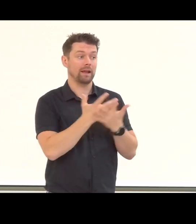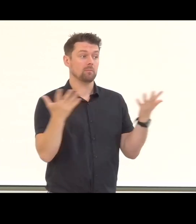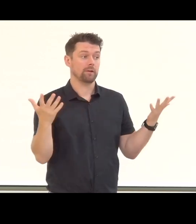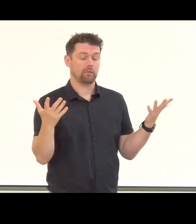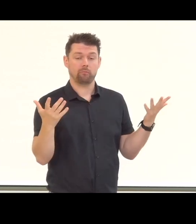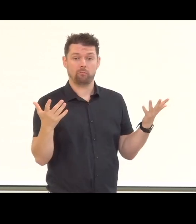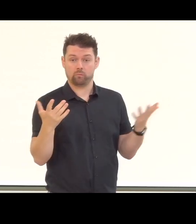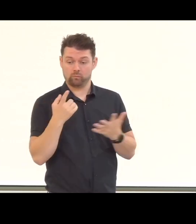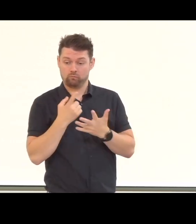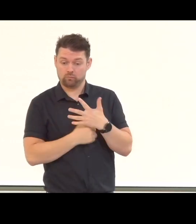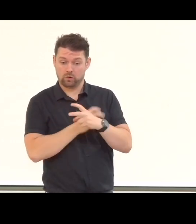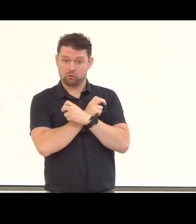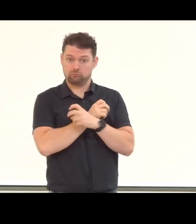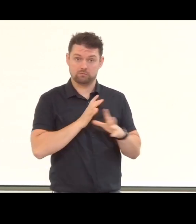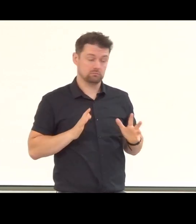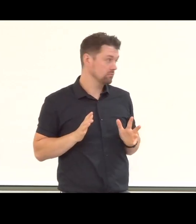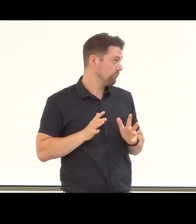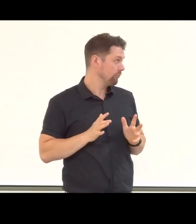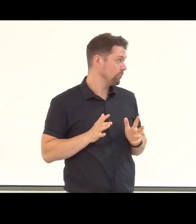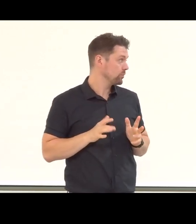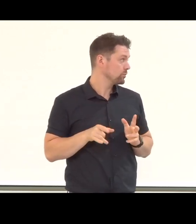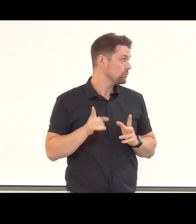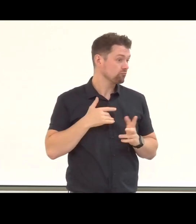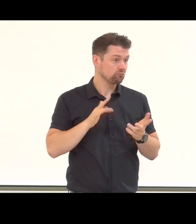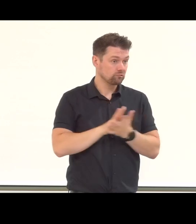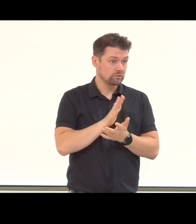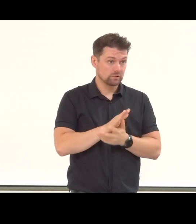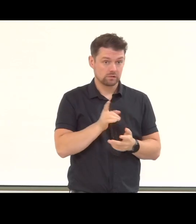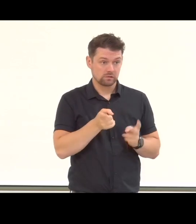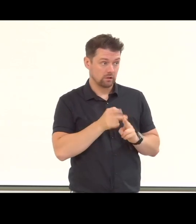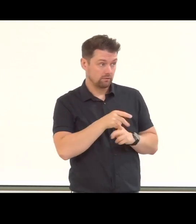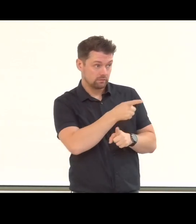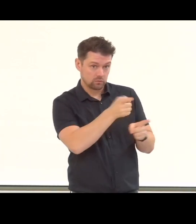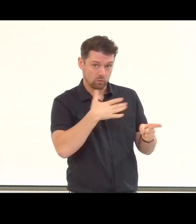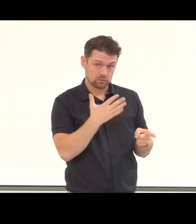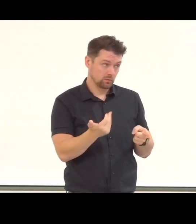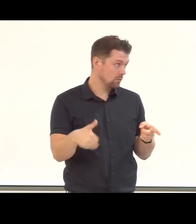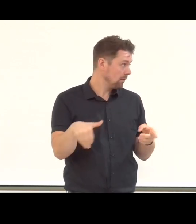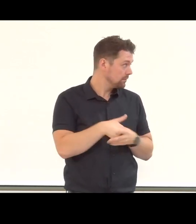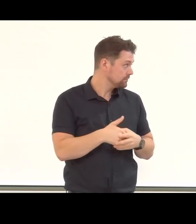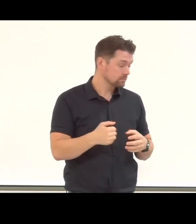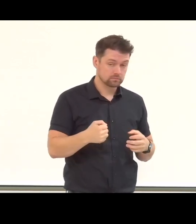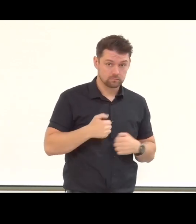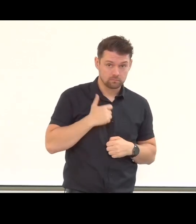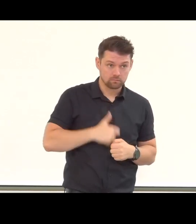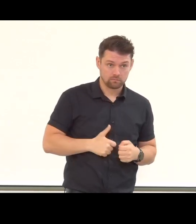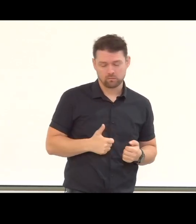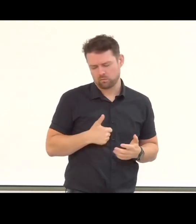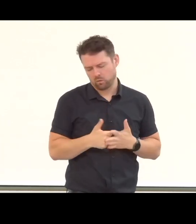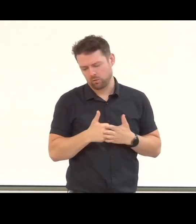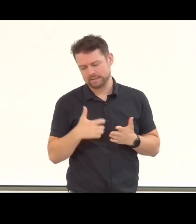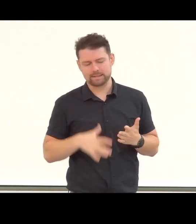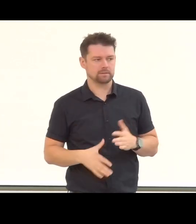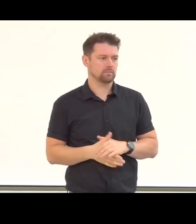Space Forum. Of course, we are happy if afterwards there are some people that join our teams as well, because we always need people.